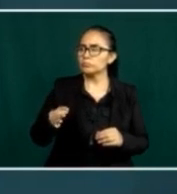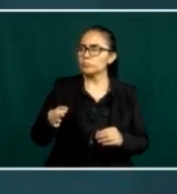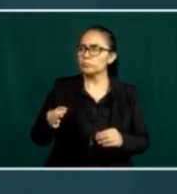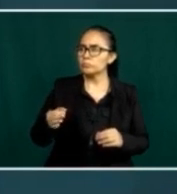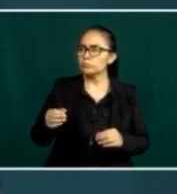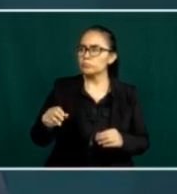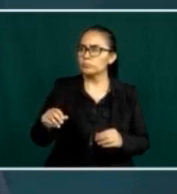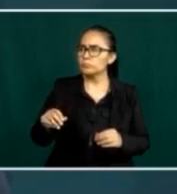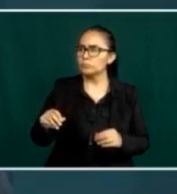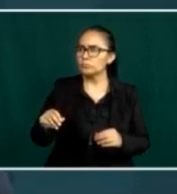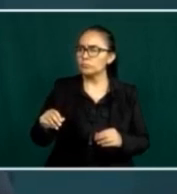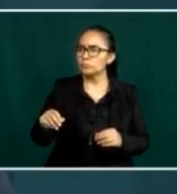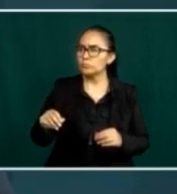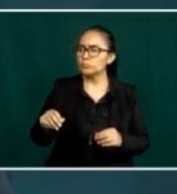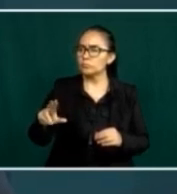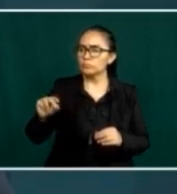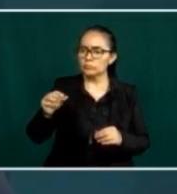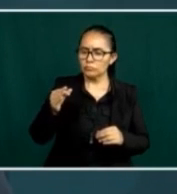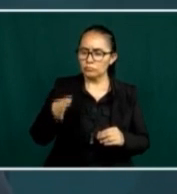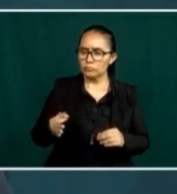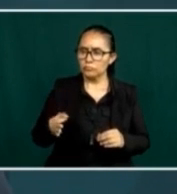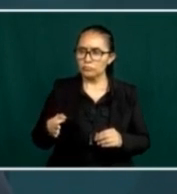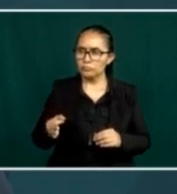These technocrats.